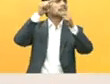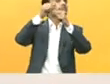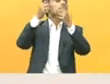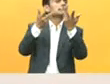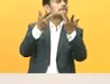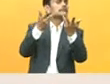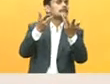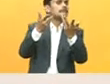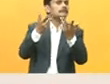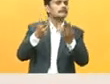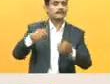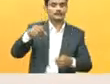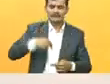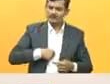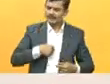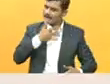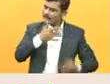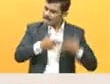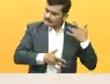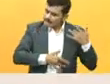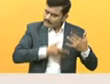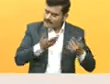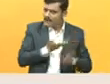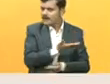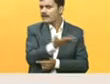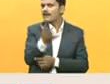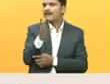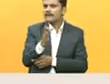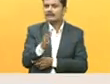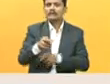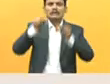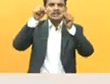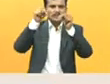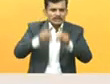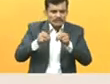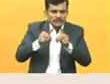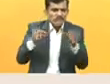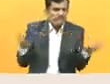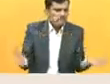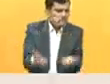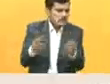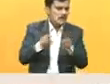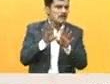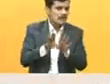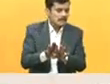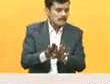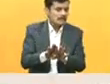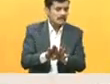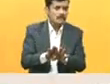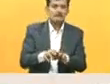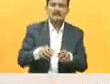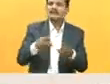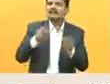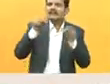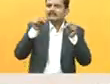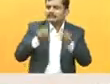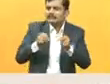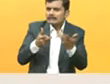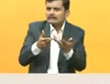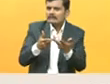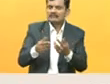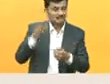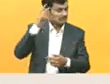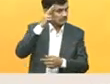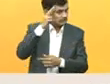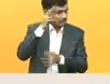concerned, I think none of us need have any apprehensions. None of us need have any